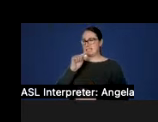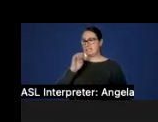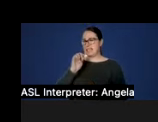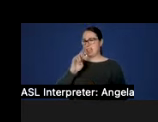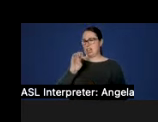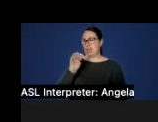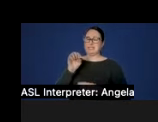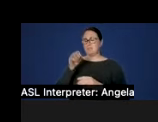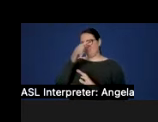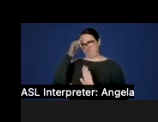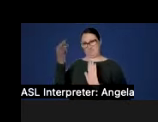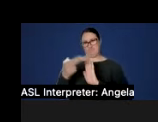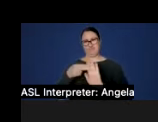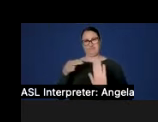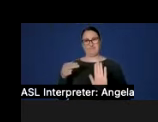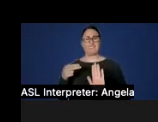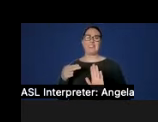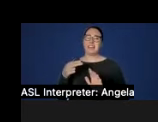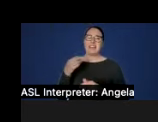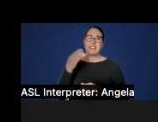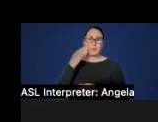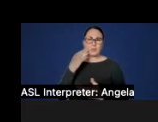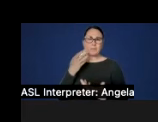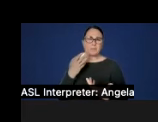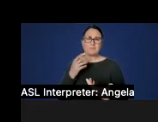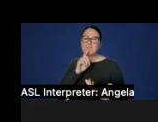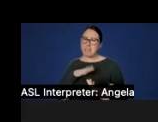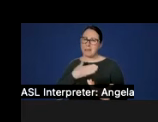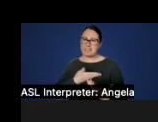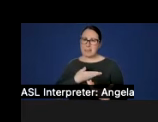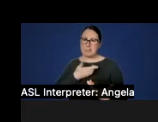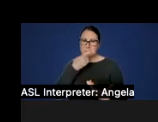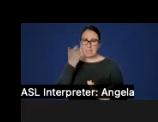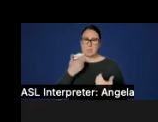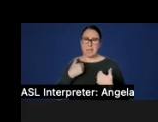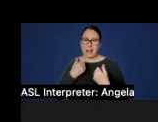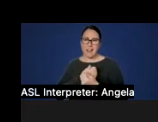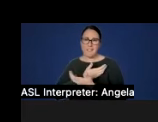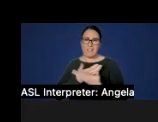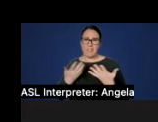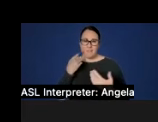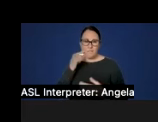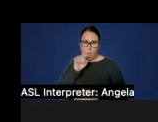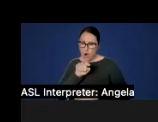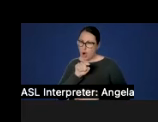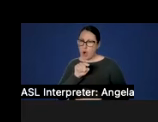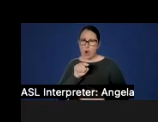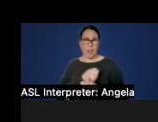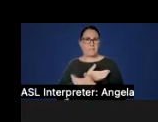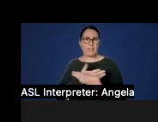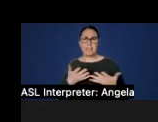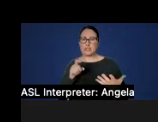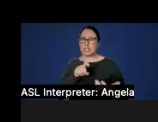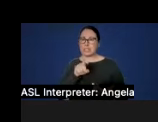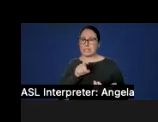just really upset me because we were trying to make her, you know, we had everything for her, all she needed, you know, to